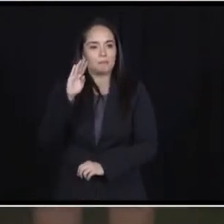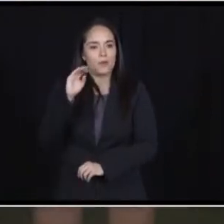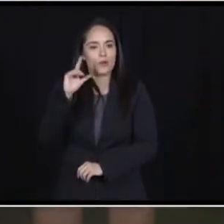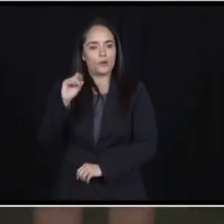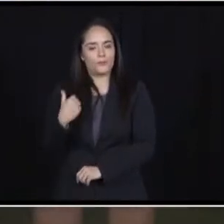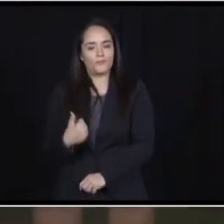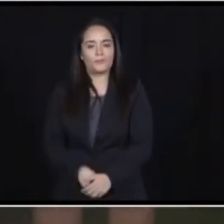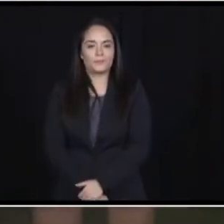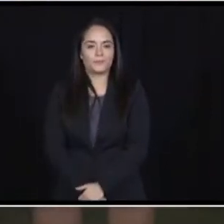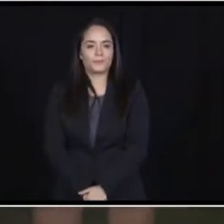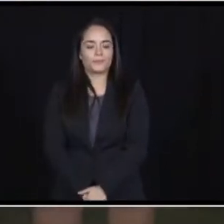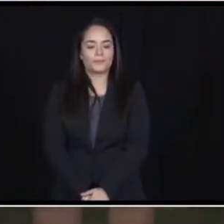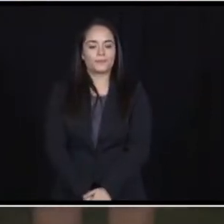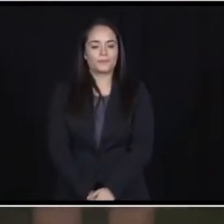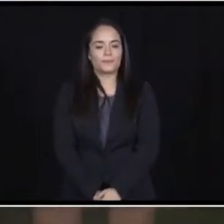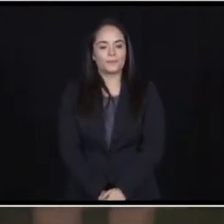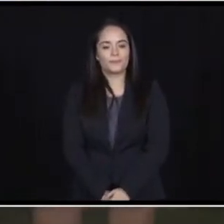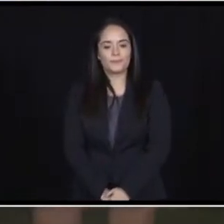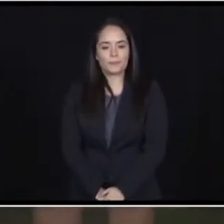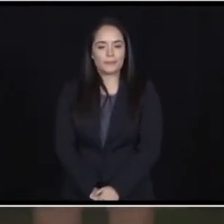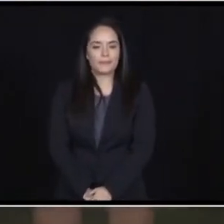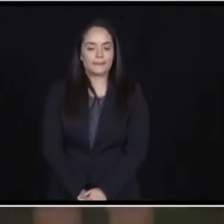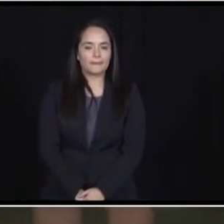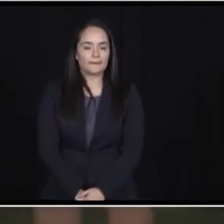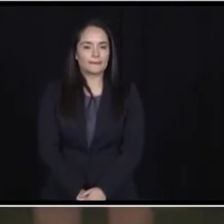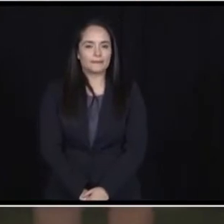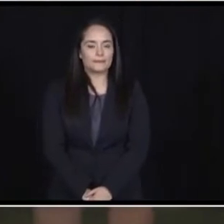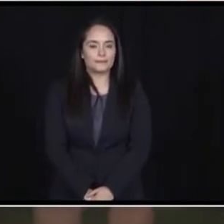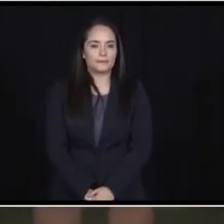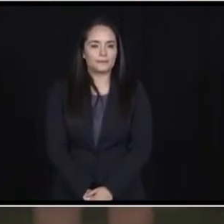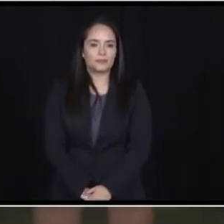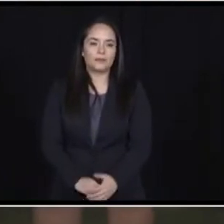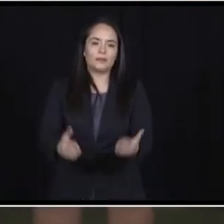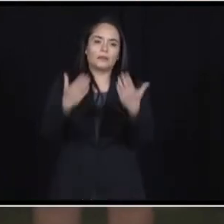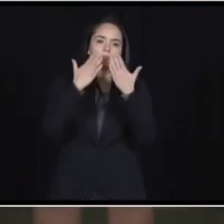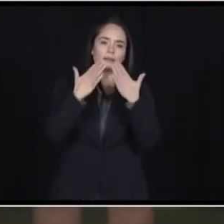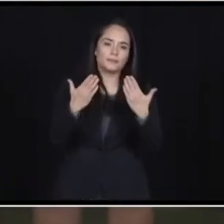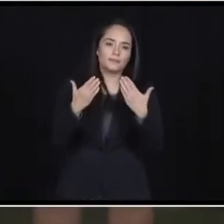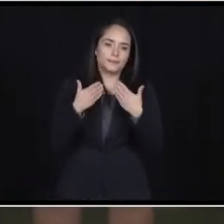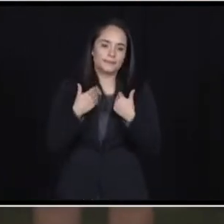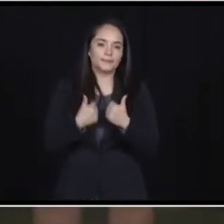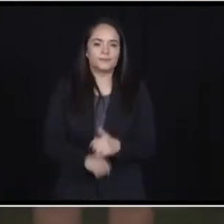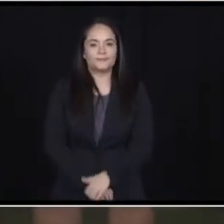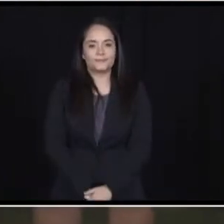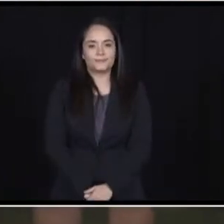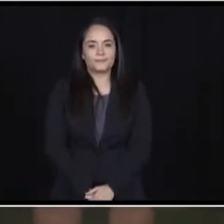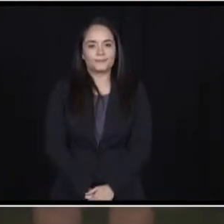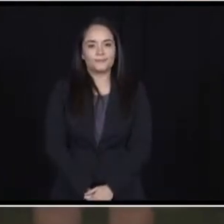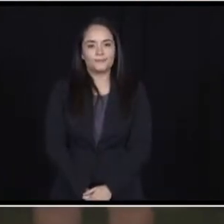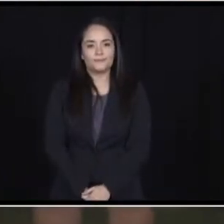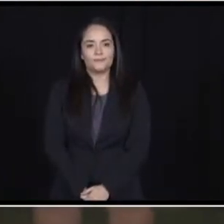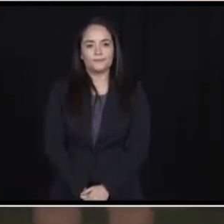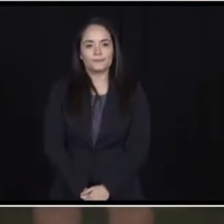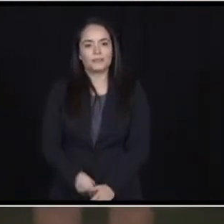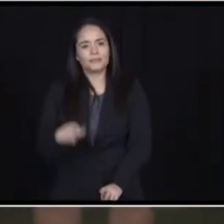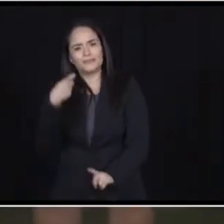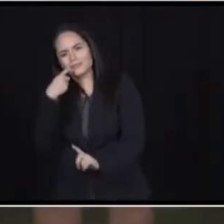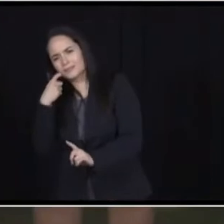Thank you, Minister. Addictions and mental health is something that the government has taken very seriously here in the province of